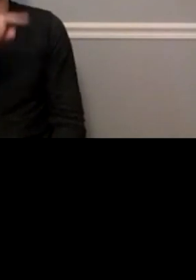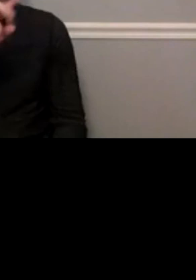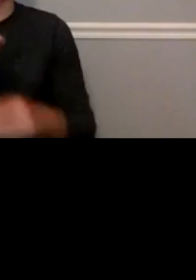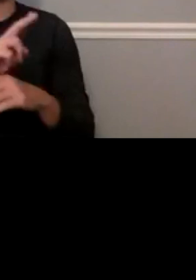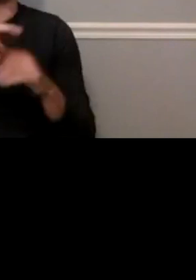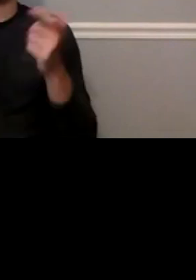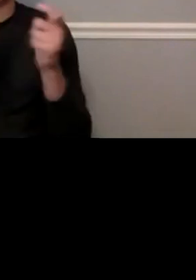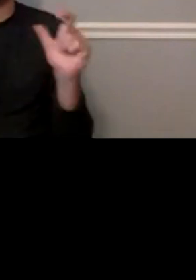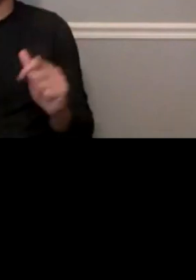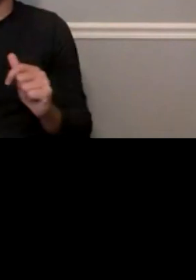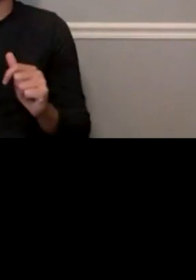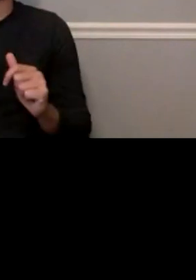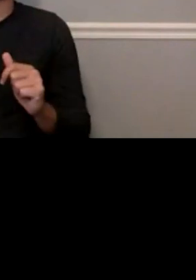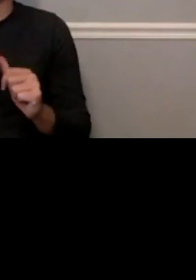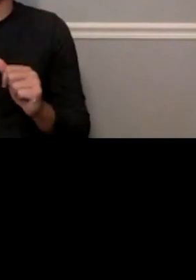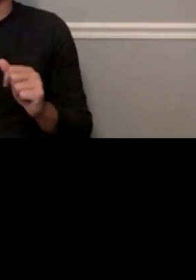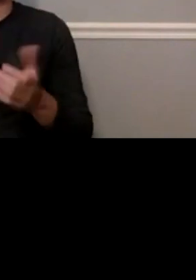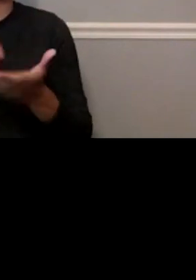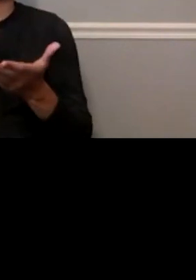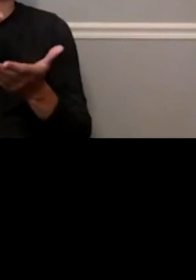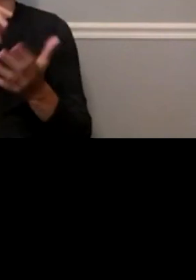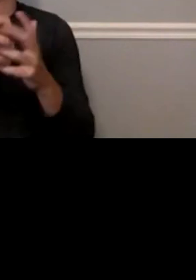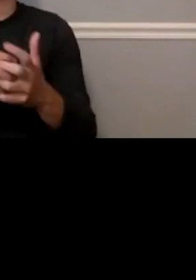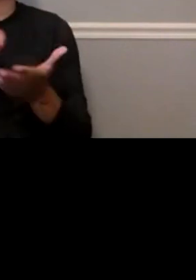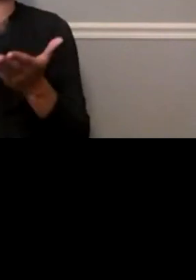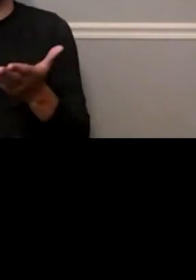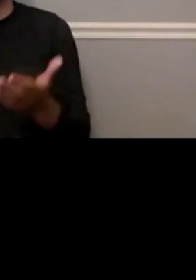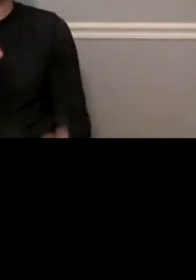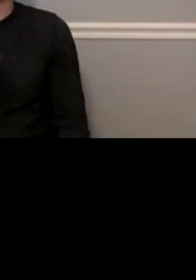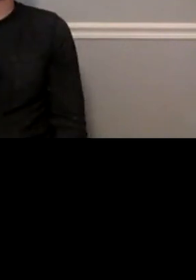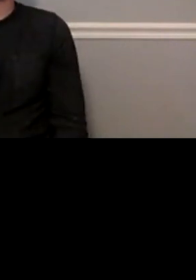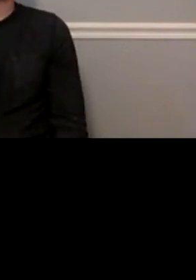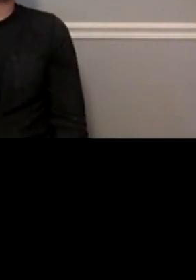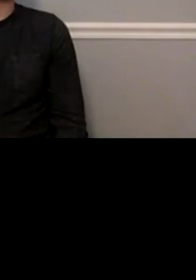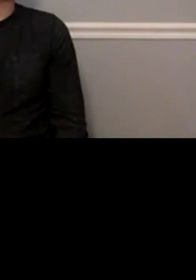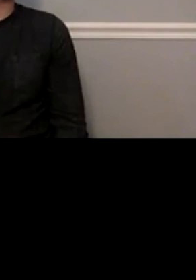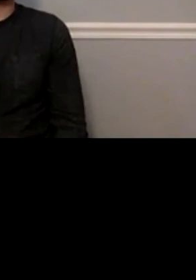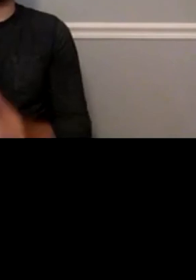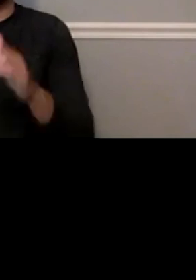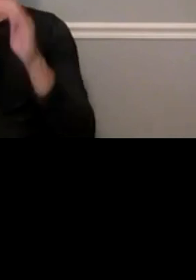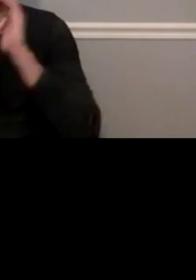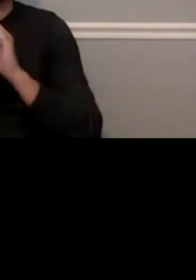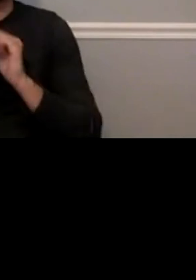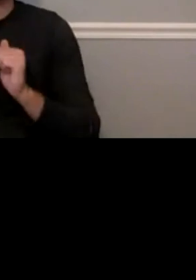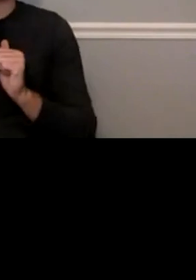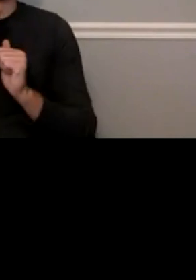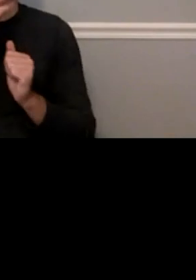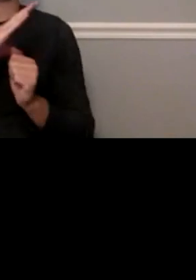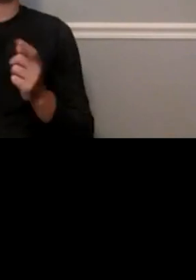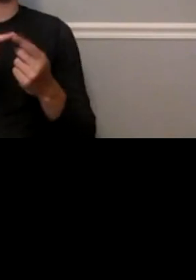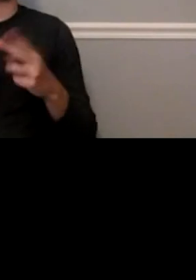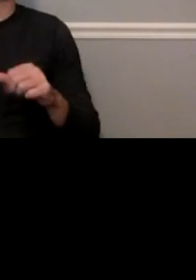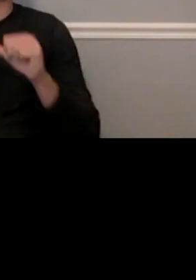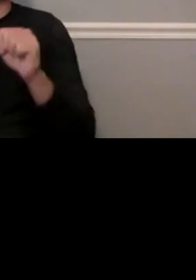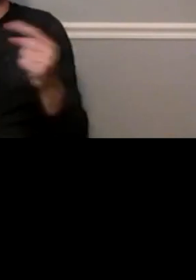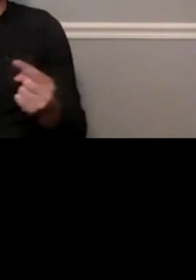brain connections in a machine learning paradigm to predict actually acute pain and clinical pain in healthy people and